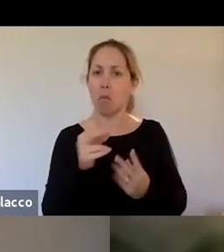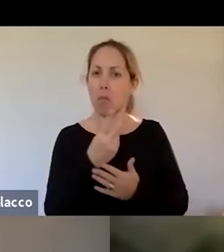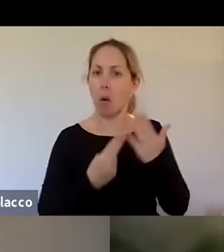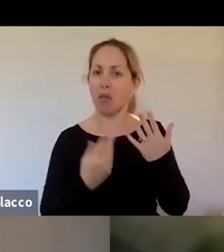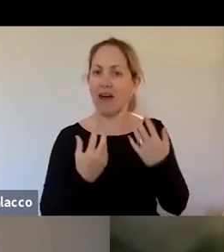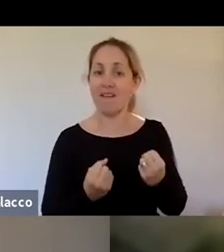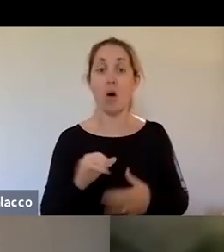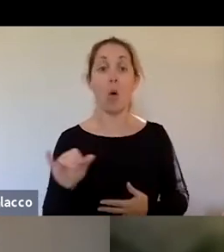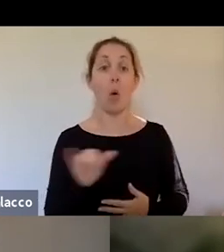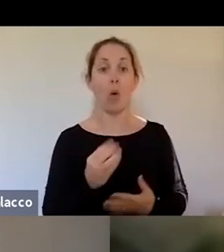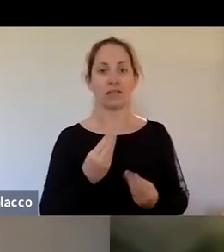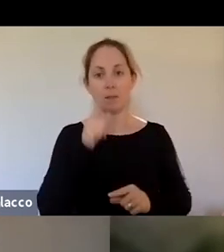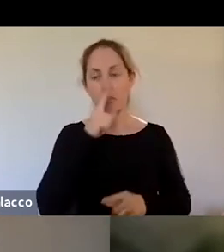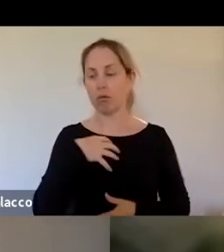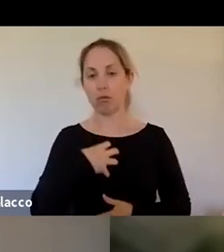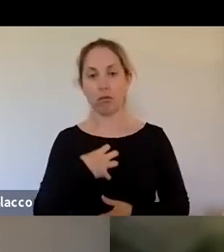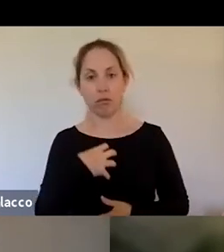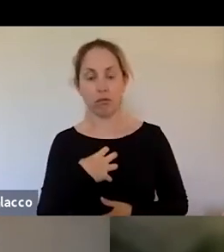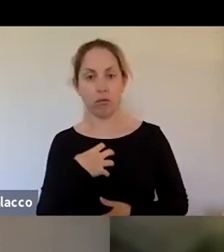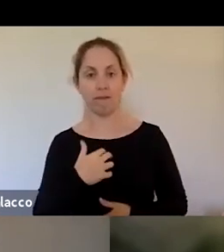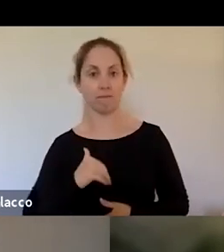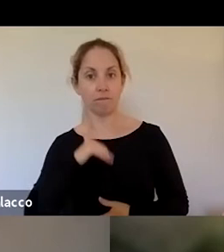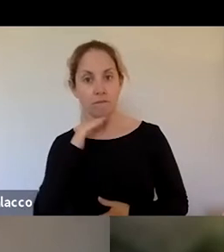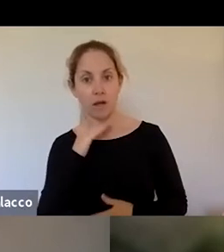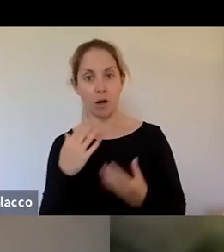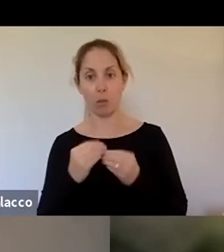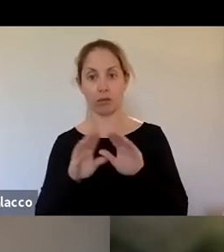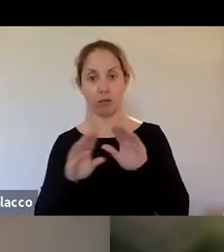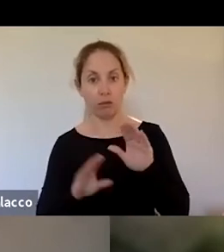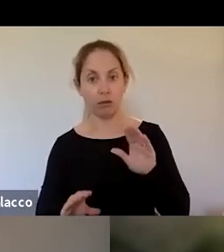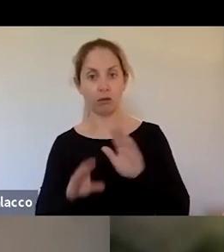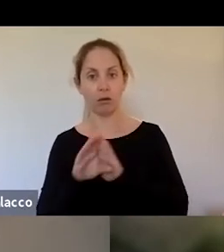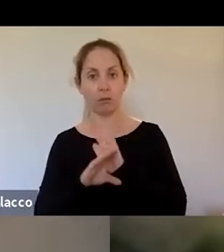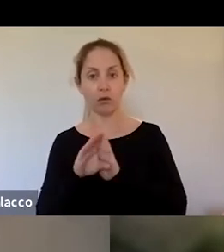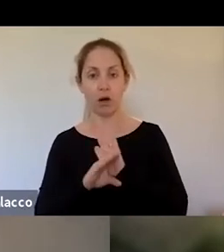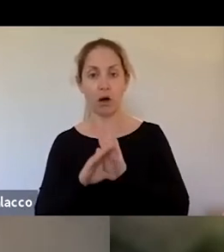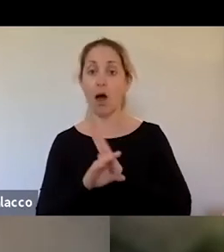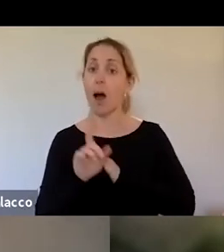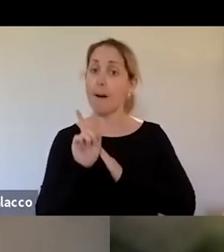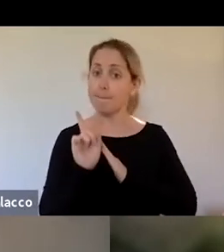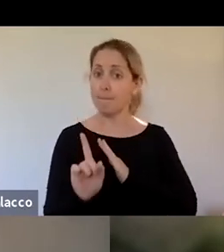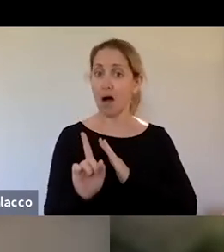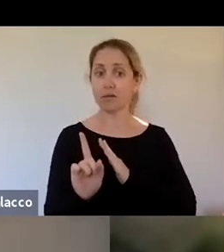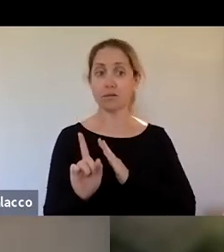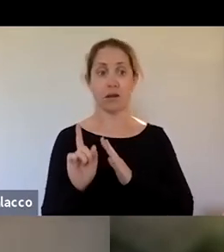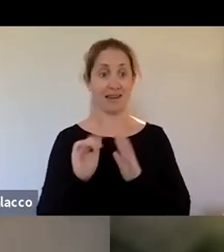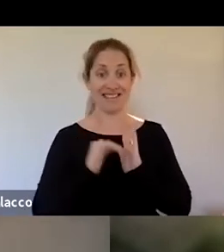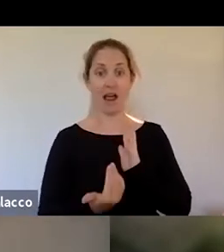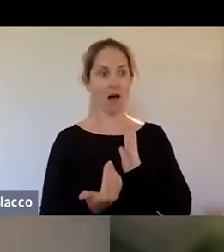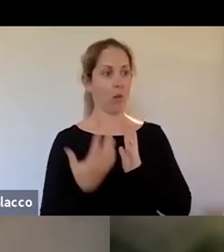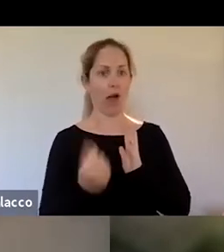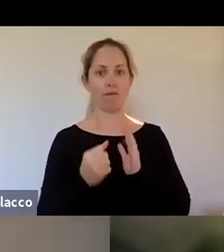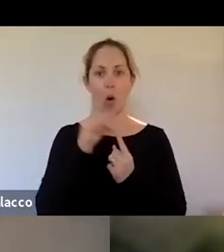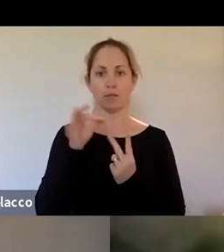seen that digital options have continued to provide access that they hadn't had before, or were still not able to have because of